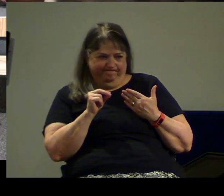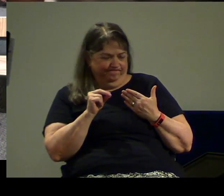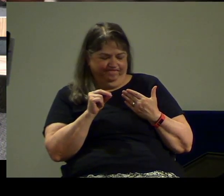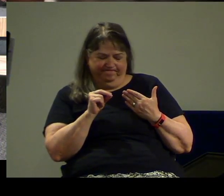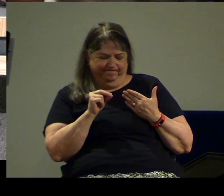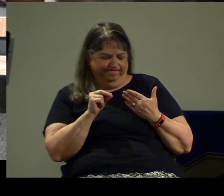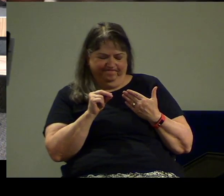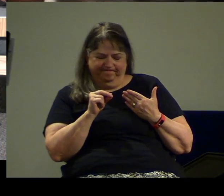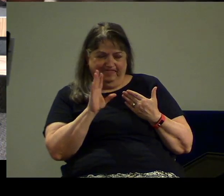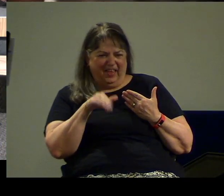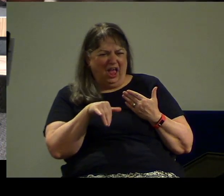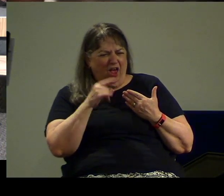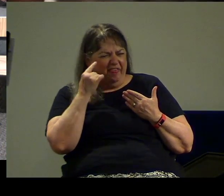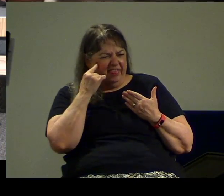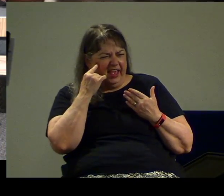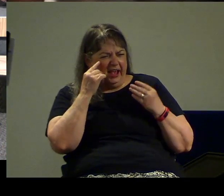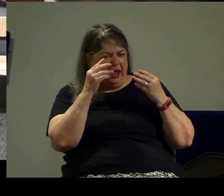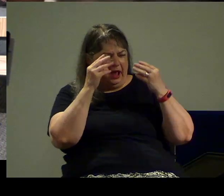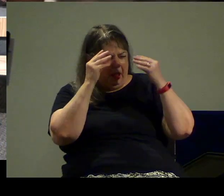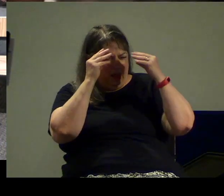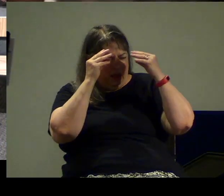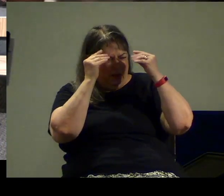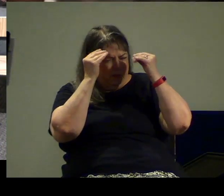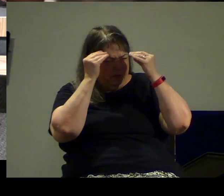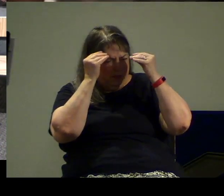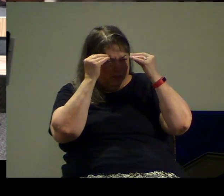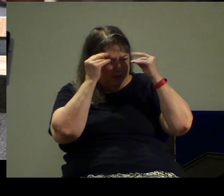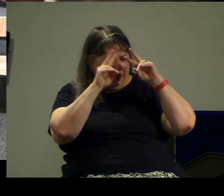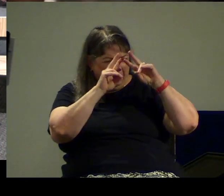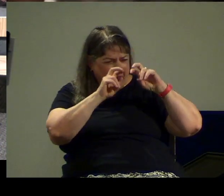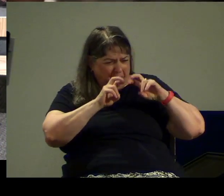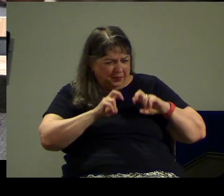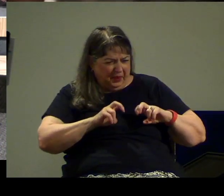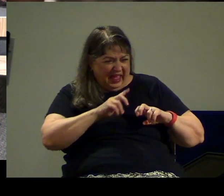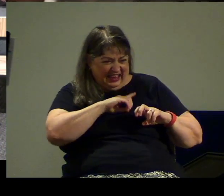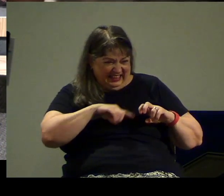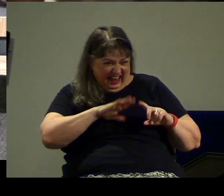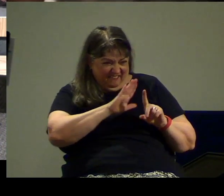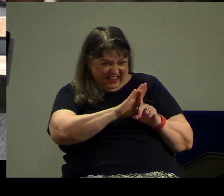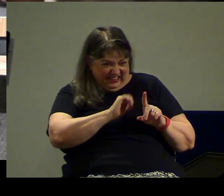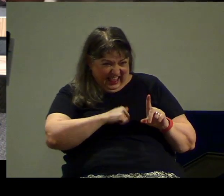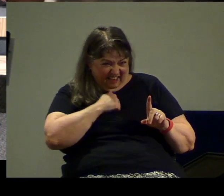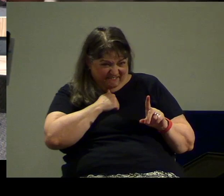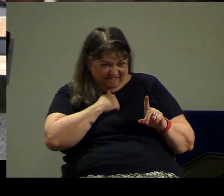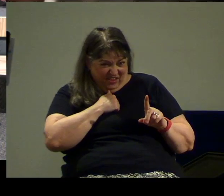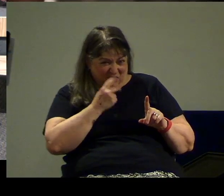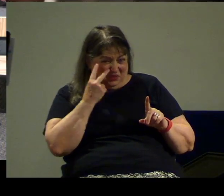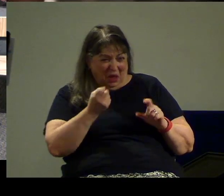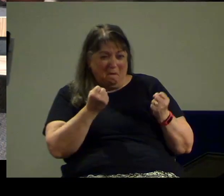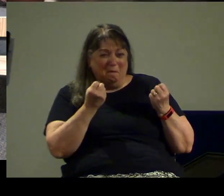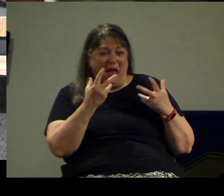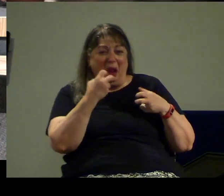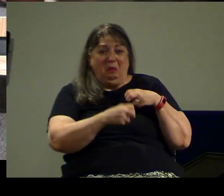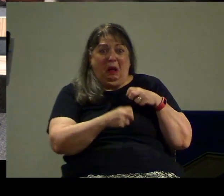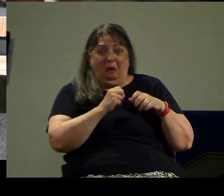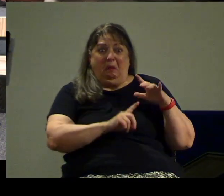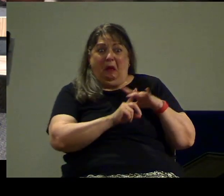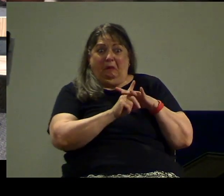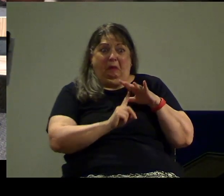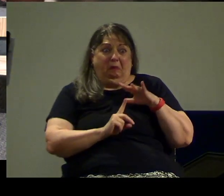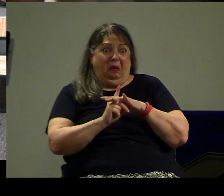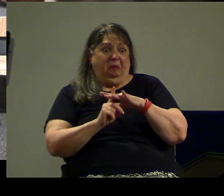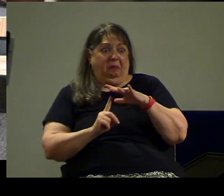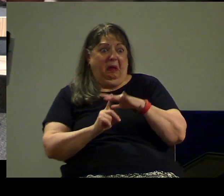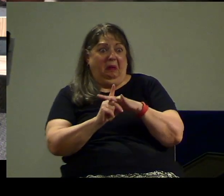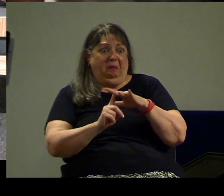I mean, if you look at the life of David and you study that, you see how many things he has gone through. He